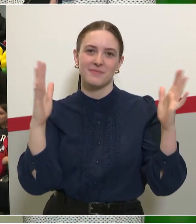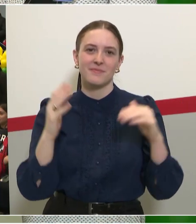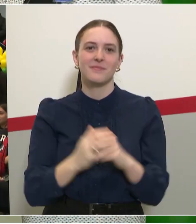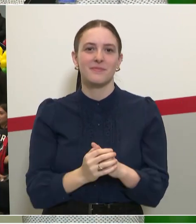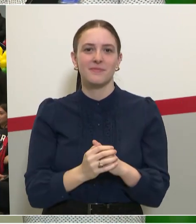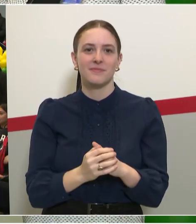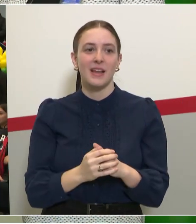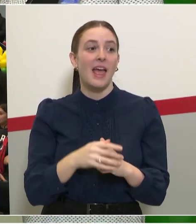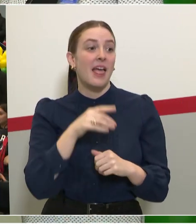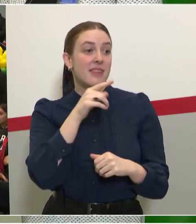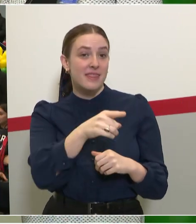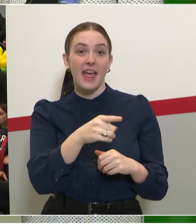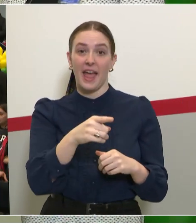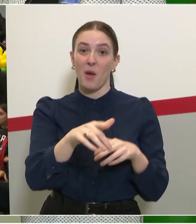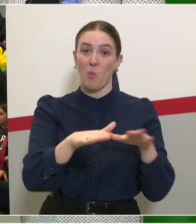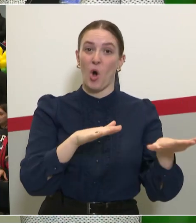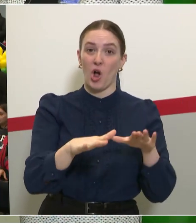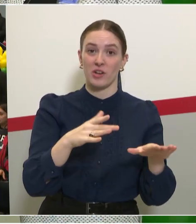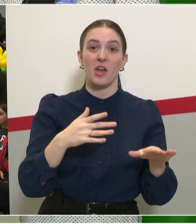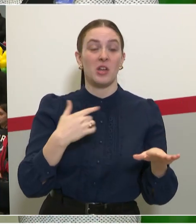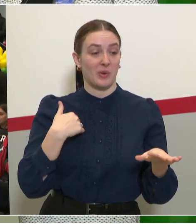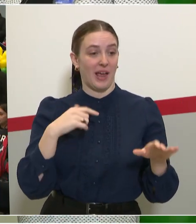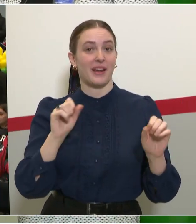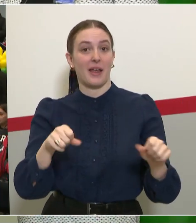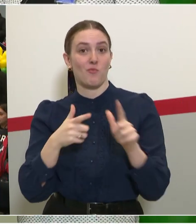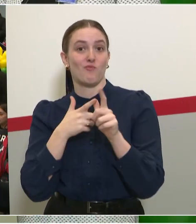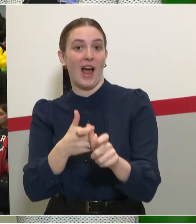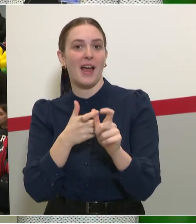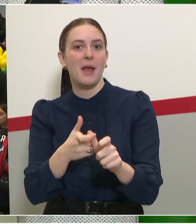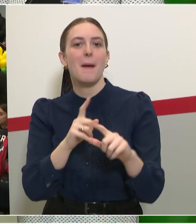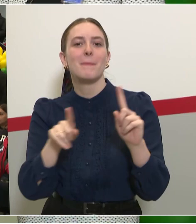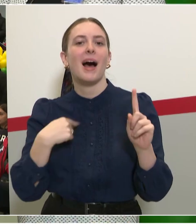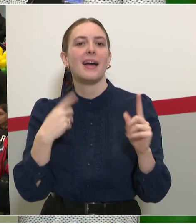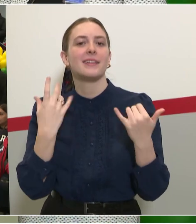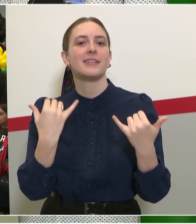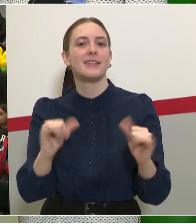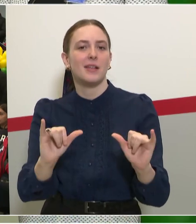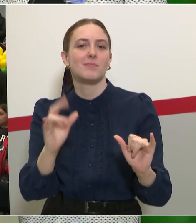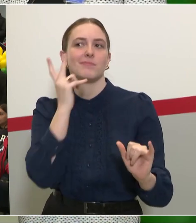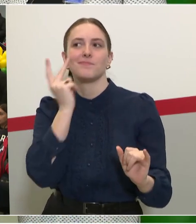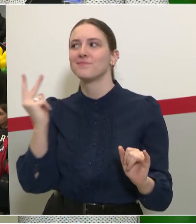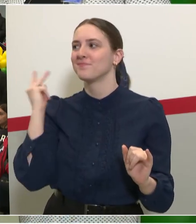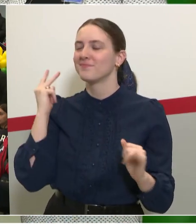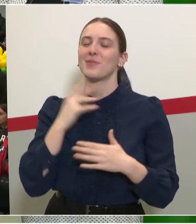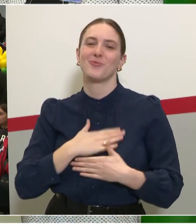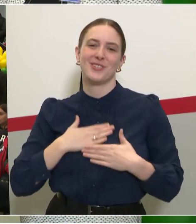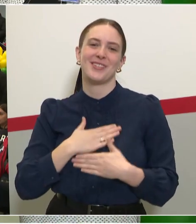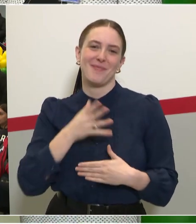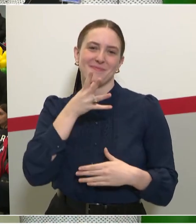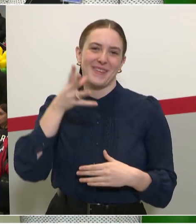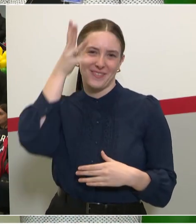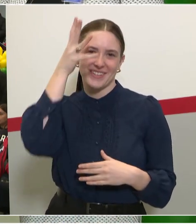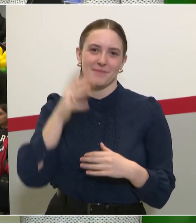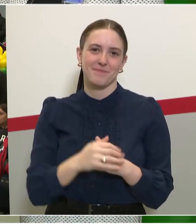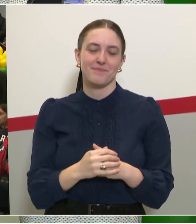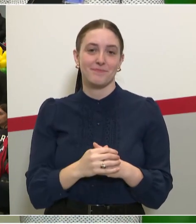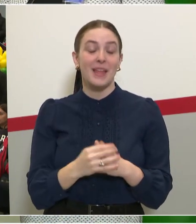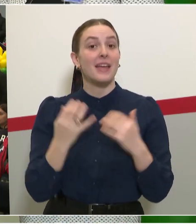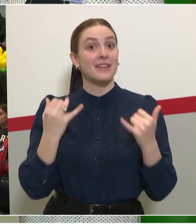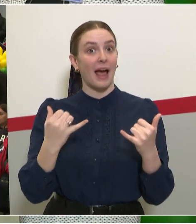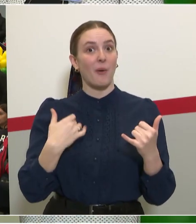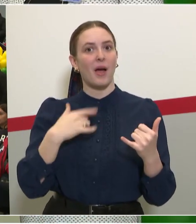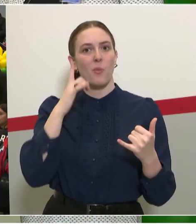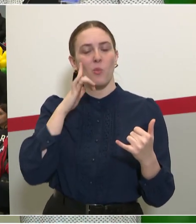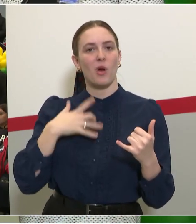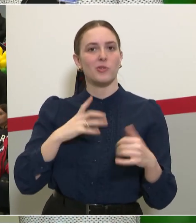They walk so I can run, but that don't mean I can't look back and appreciate them. Now, without further ado, I like to set the scene. I want to